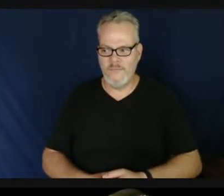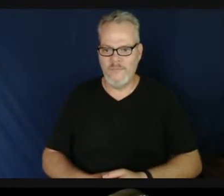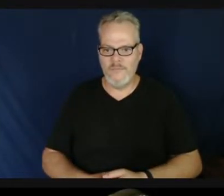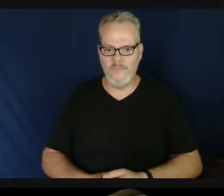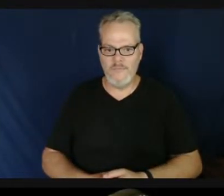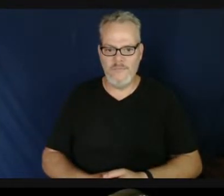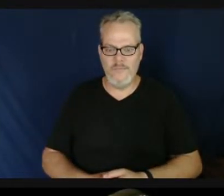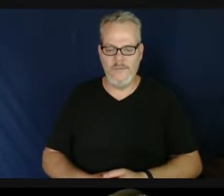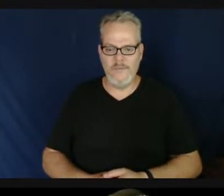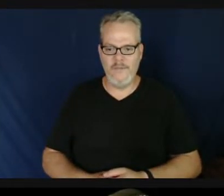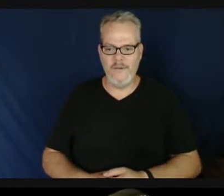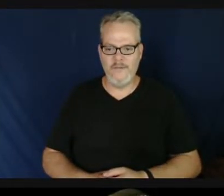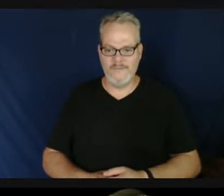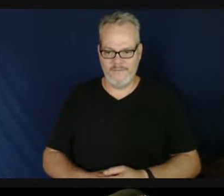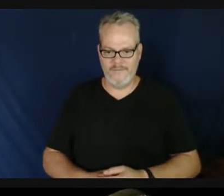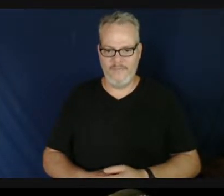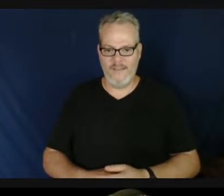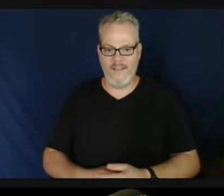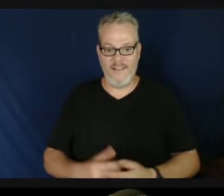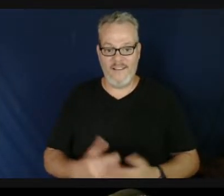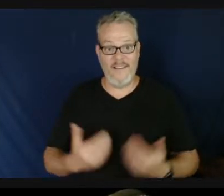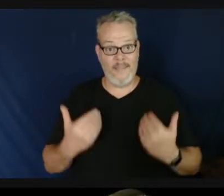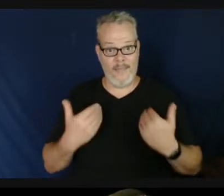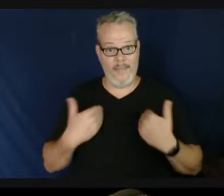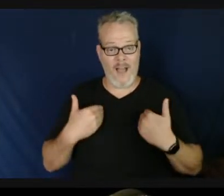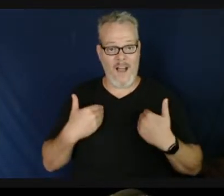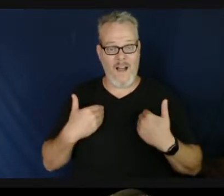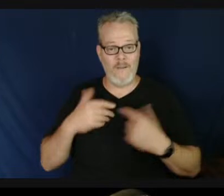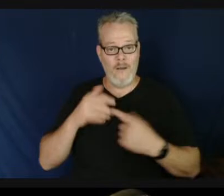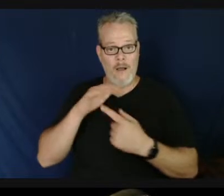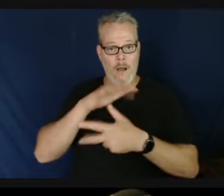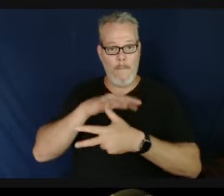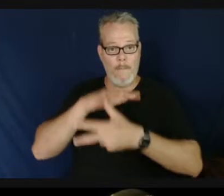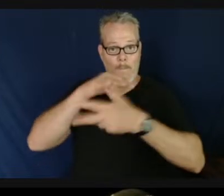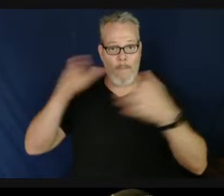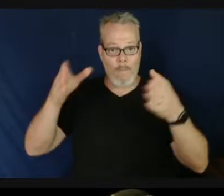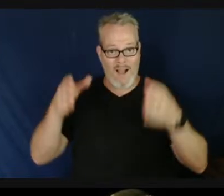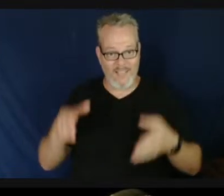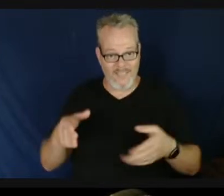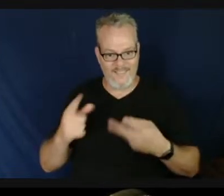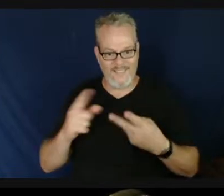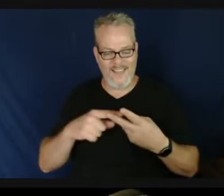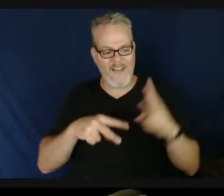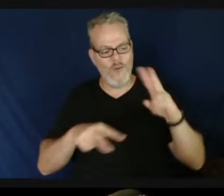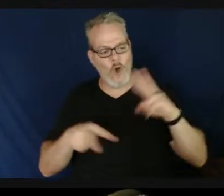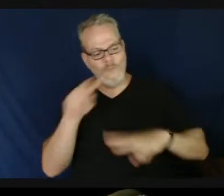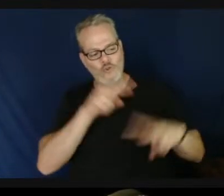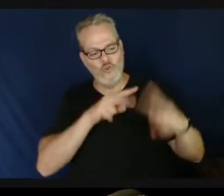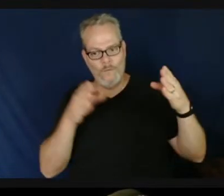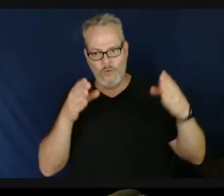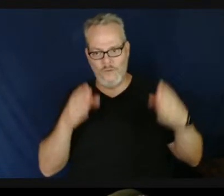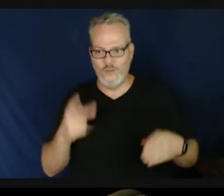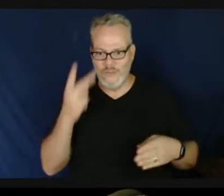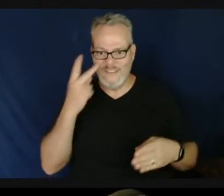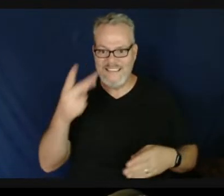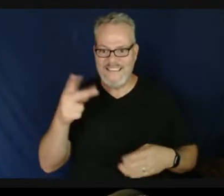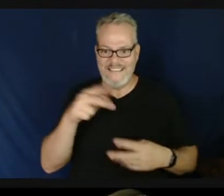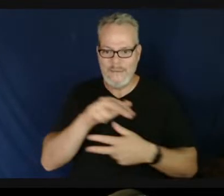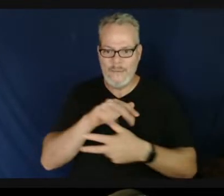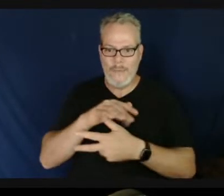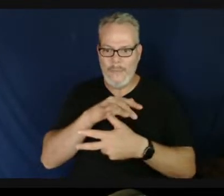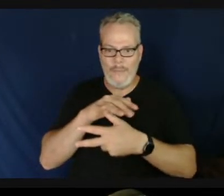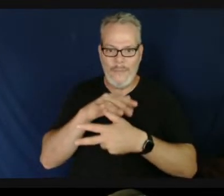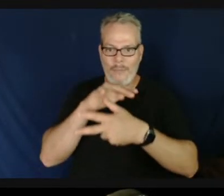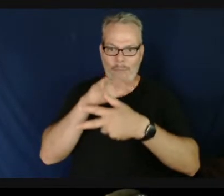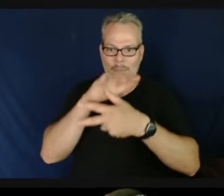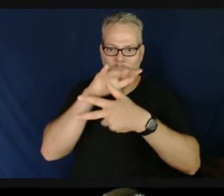They have not only the pilot, but observers. And there's the drone in the air right there. And